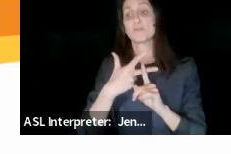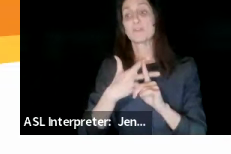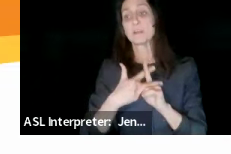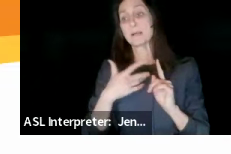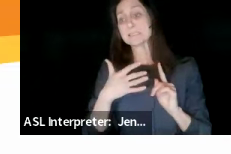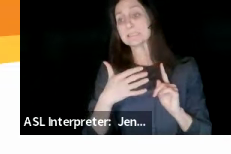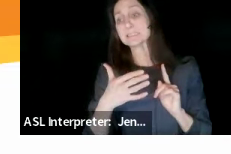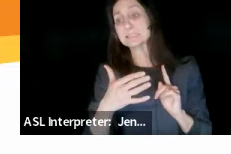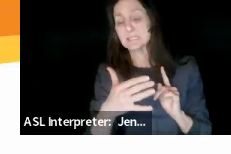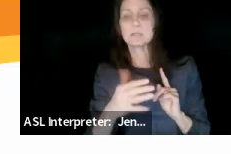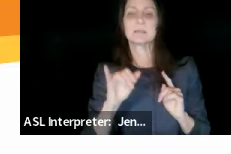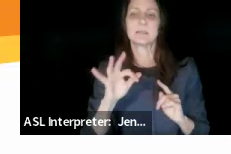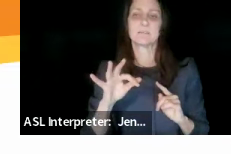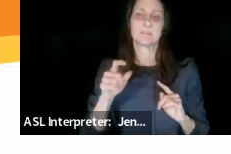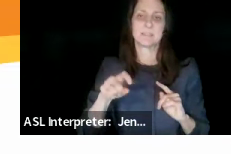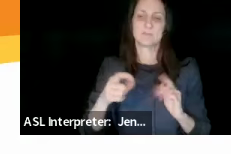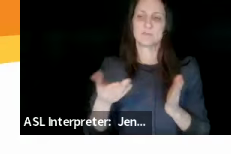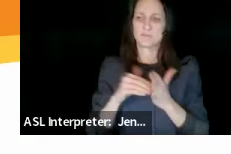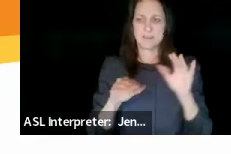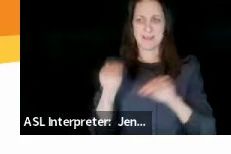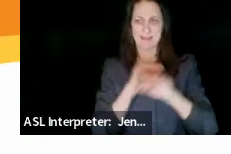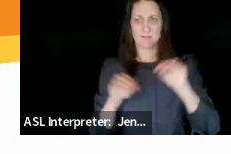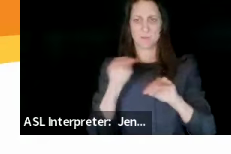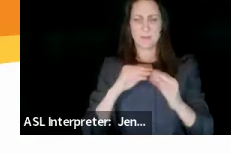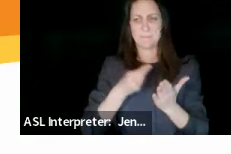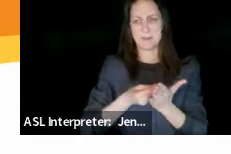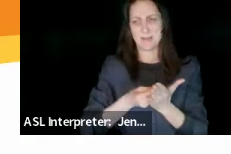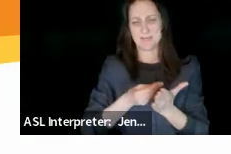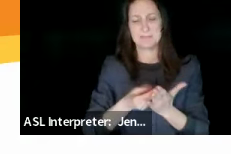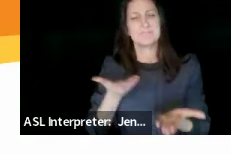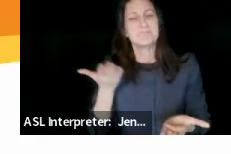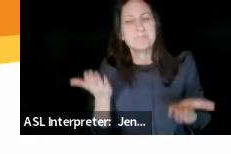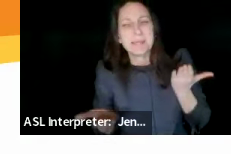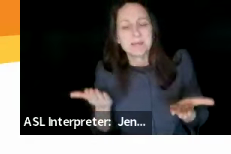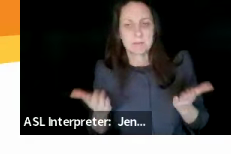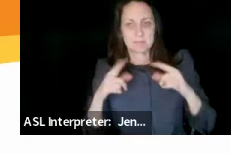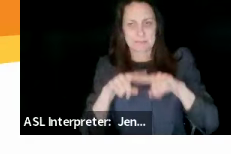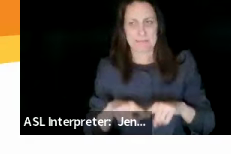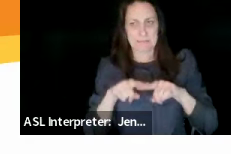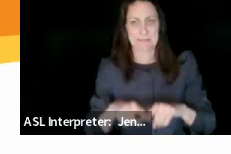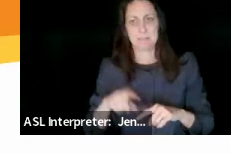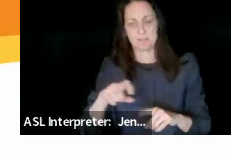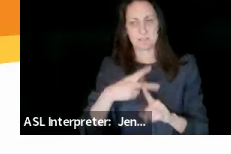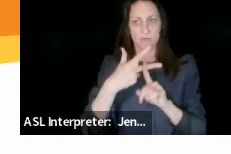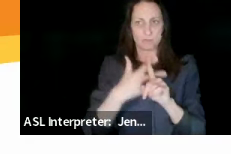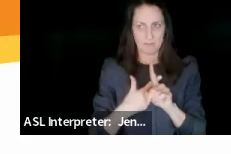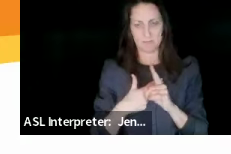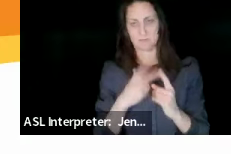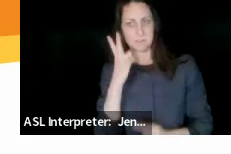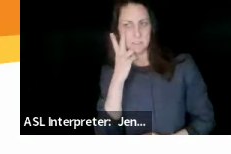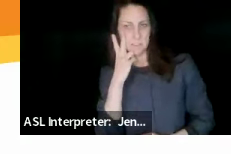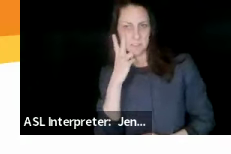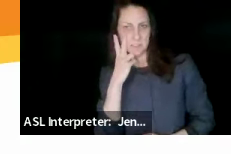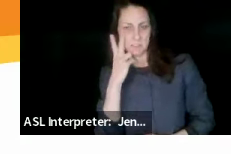any reallocation requests are based on real project experience and actual spending, not any early planning gaps.